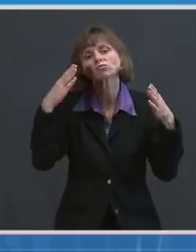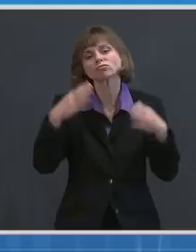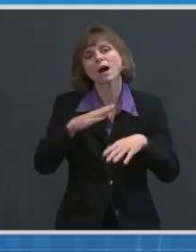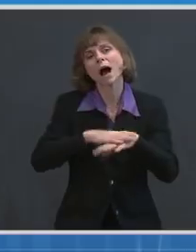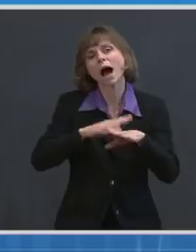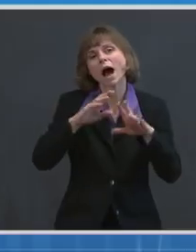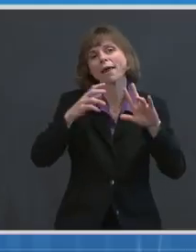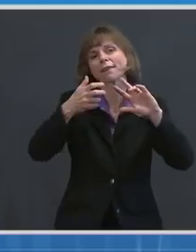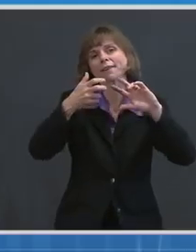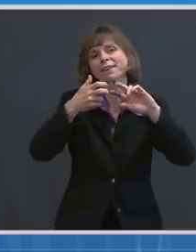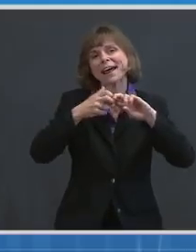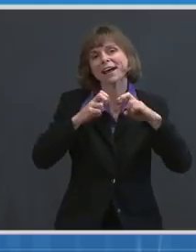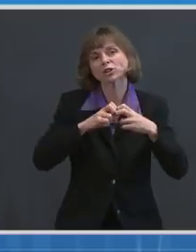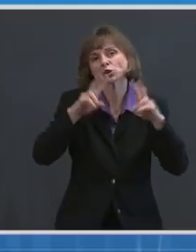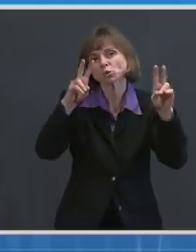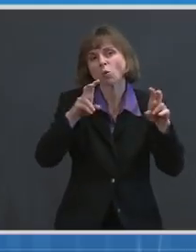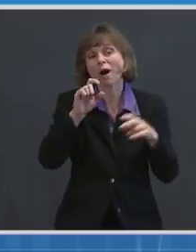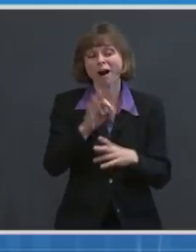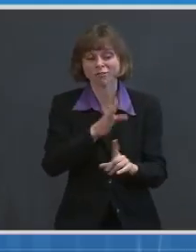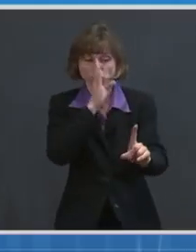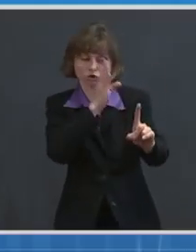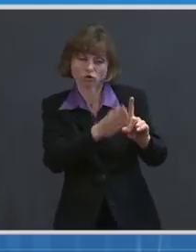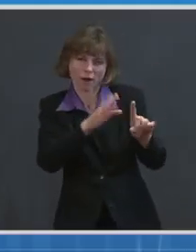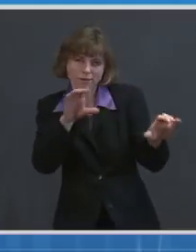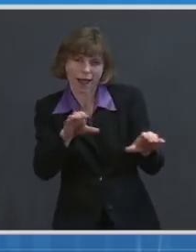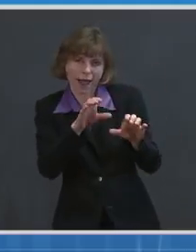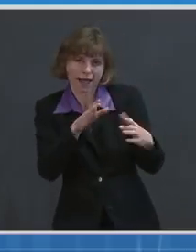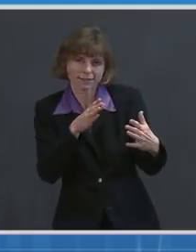of direct-acting